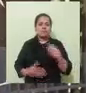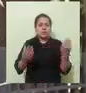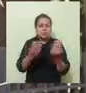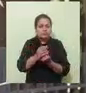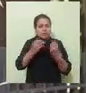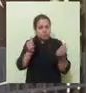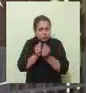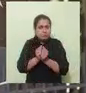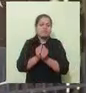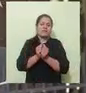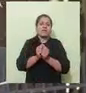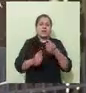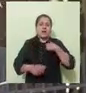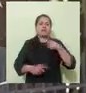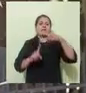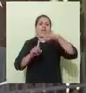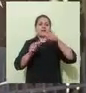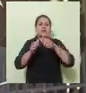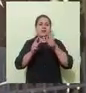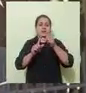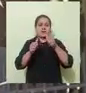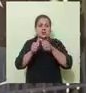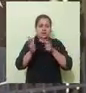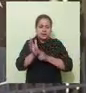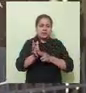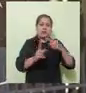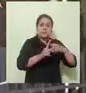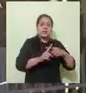Thank you very much for being with us here. I'm Tapan